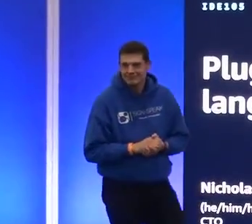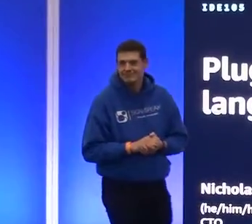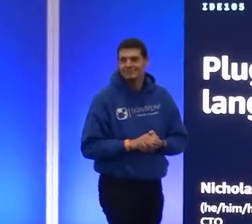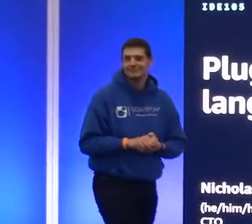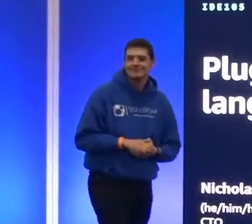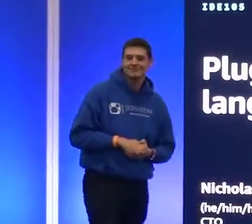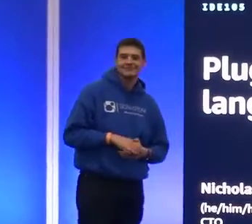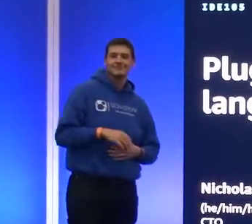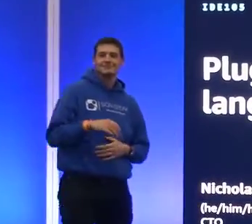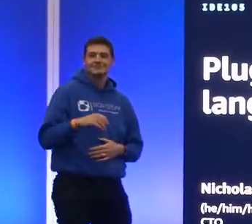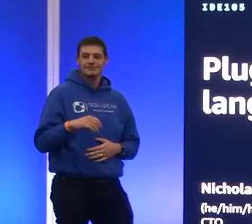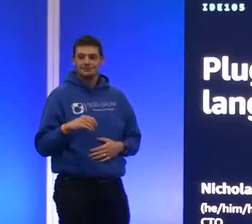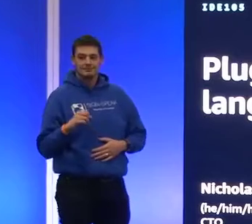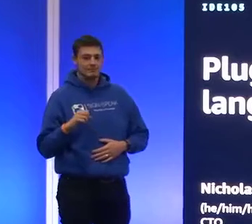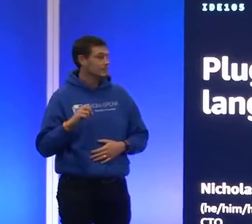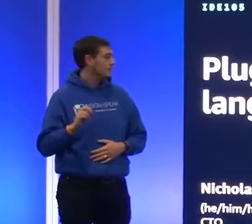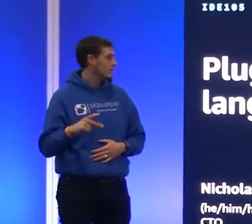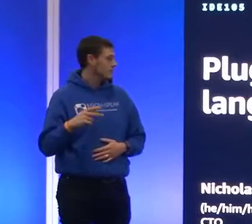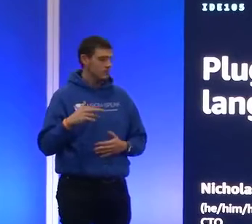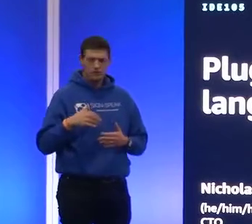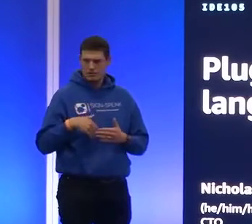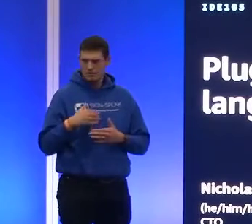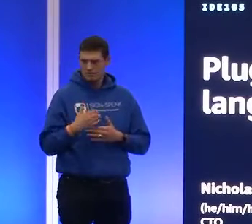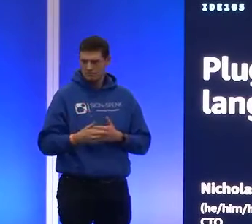without adequate accessibility.